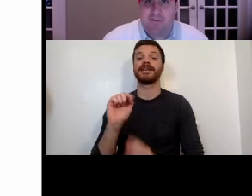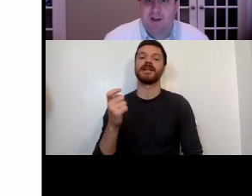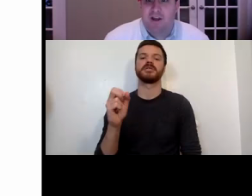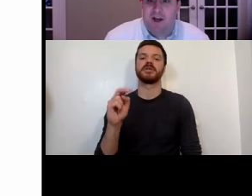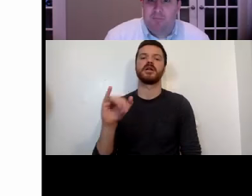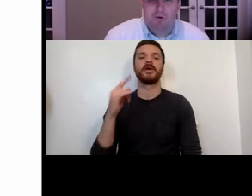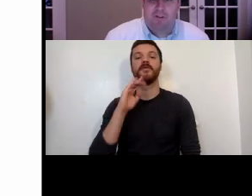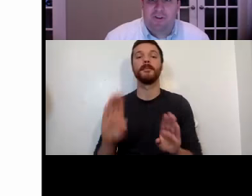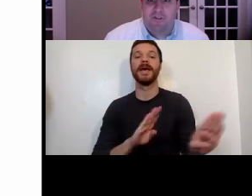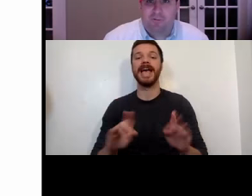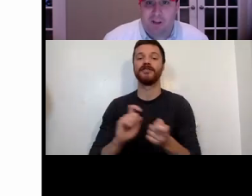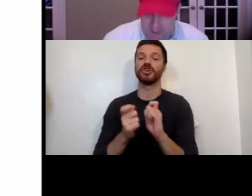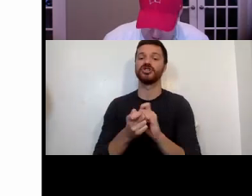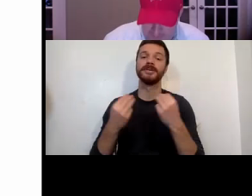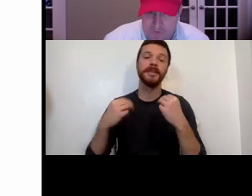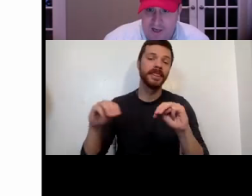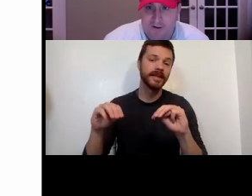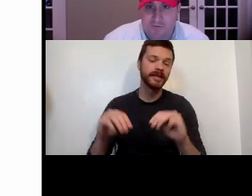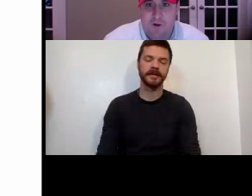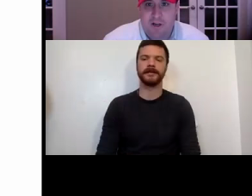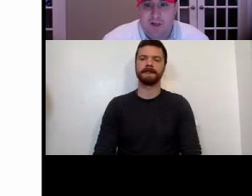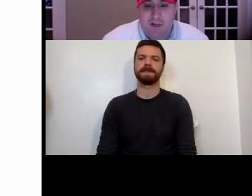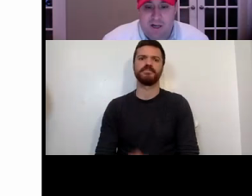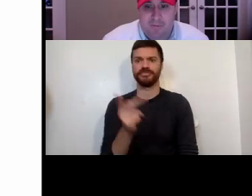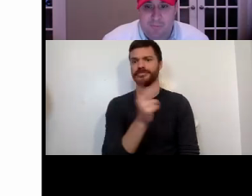methods. Both of these are really